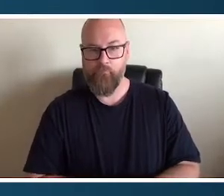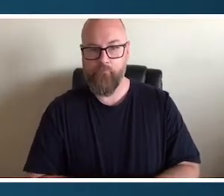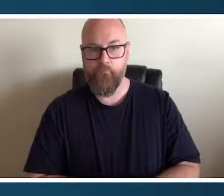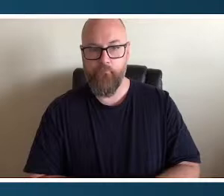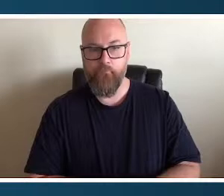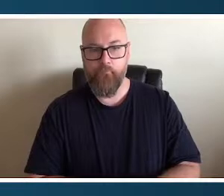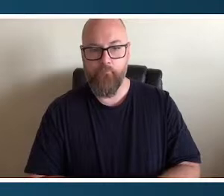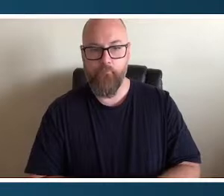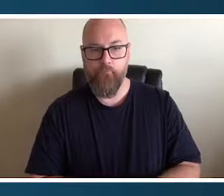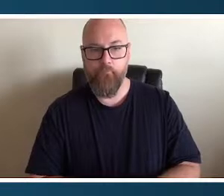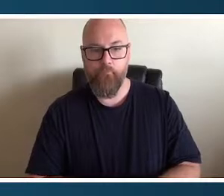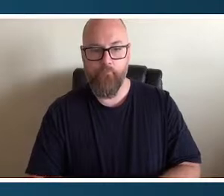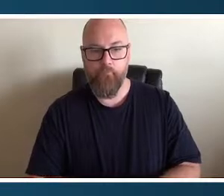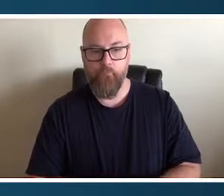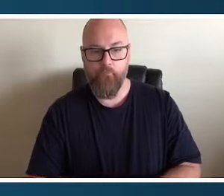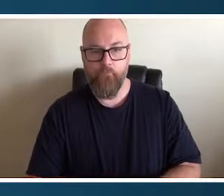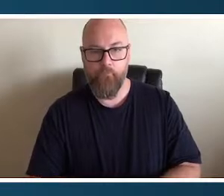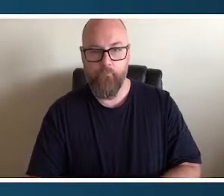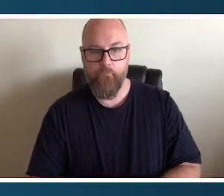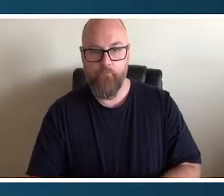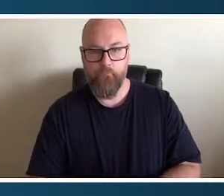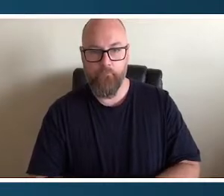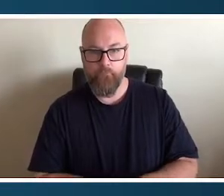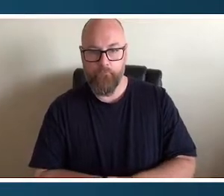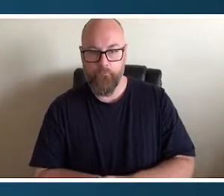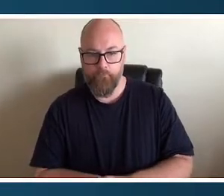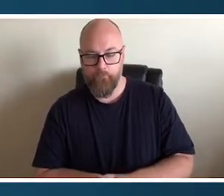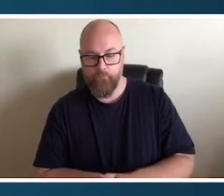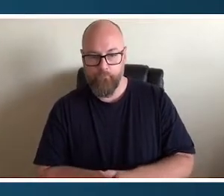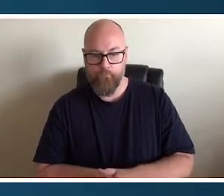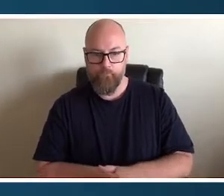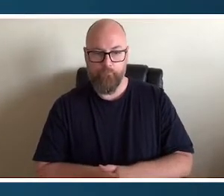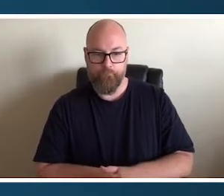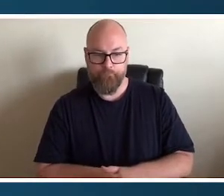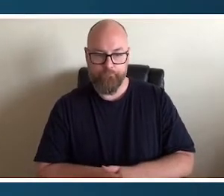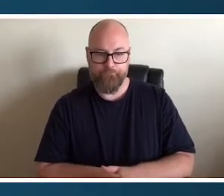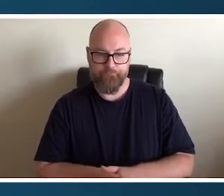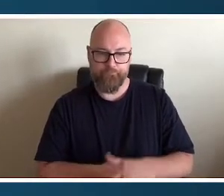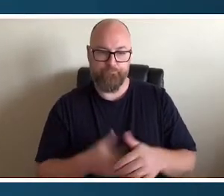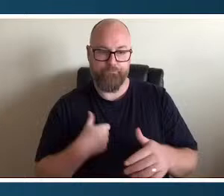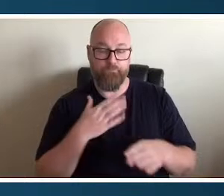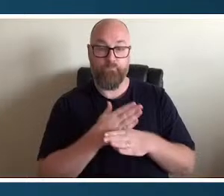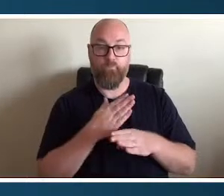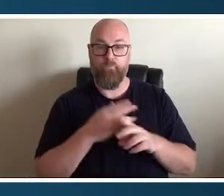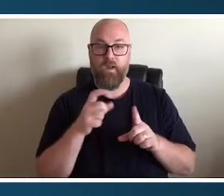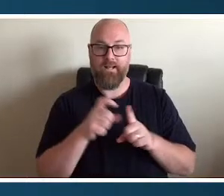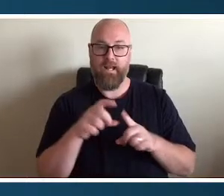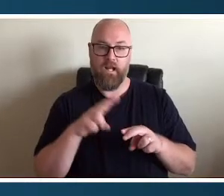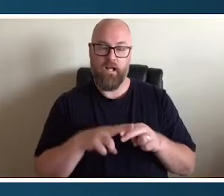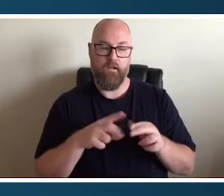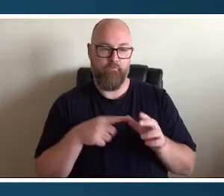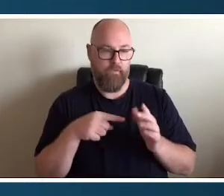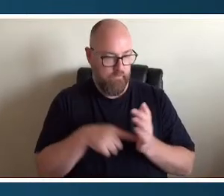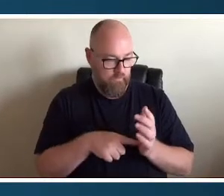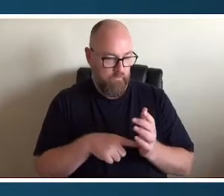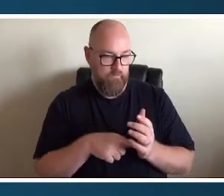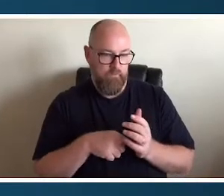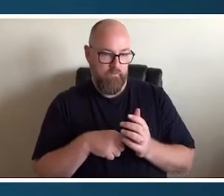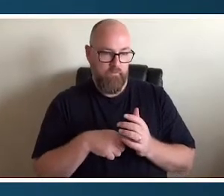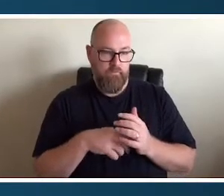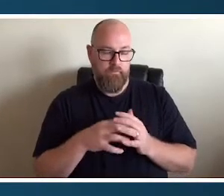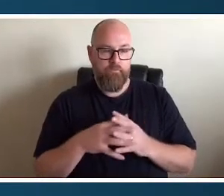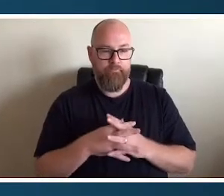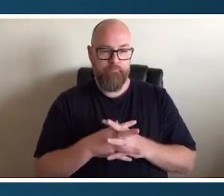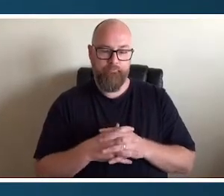Go ahead. Hi. I'm Bridget Grover from DFAT, but former labor economist at the World Bank, so I have a lot of